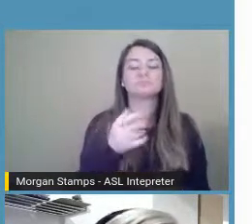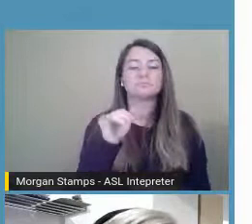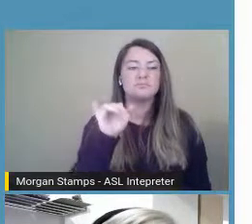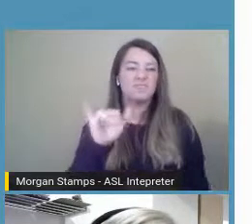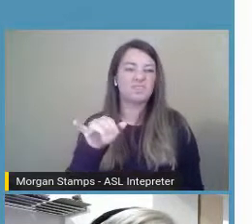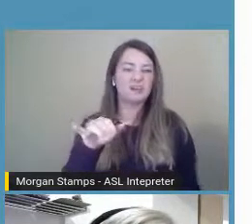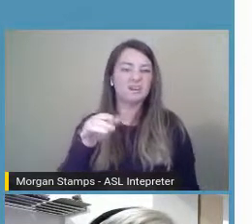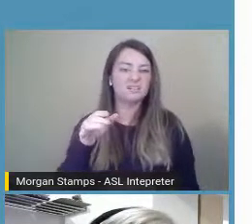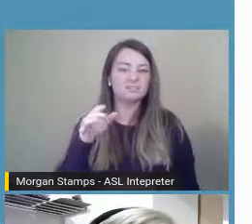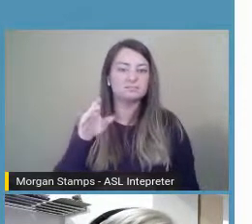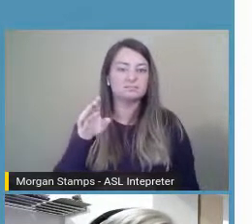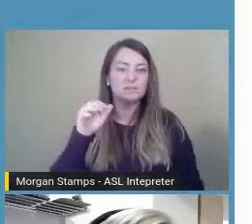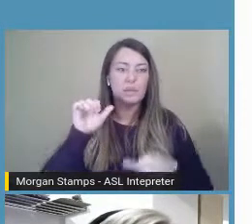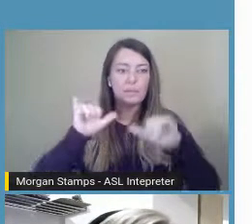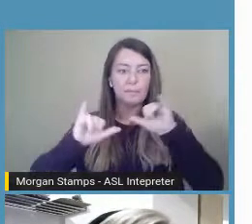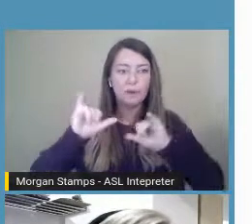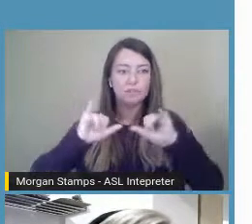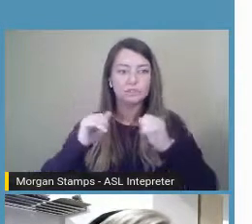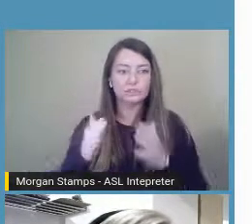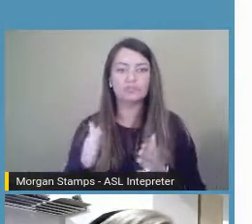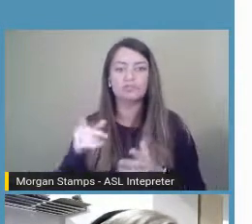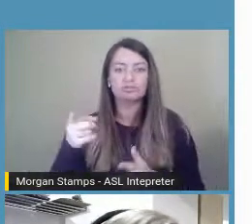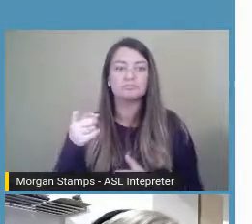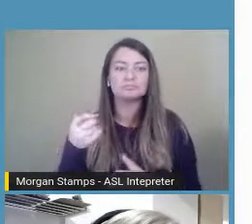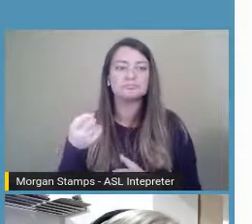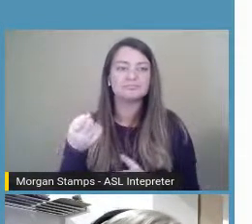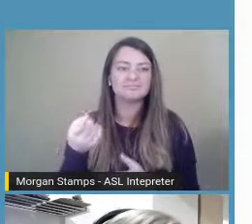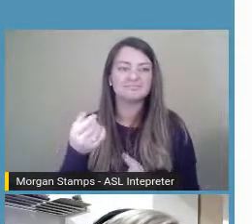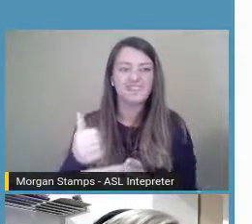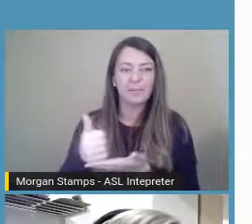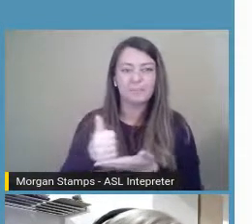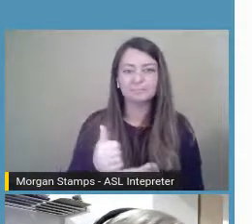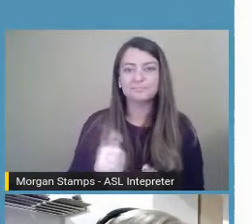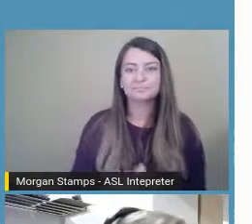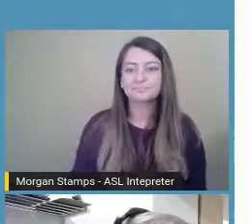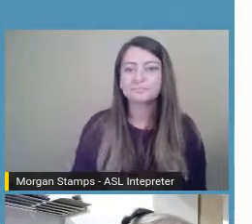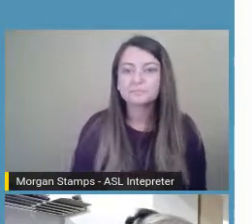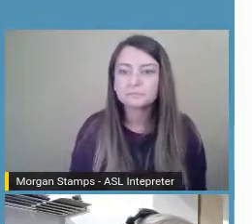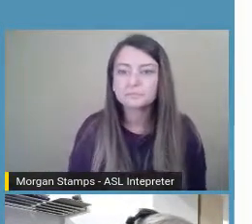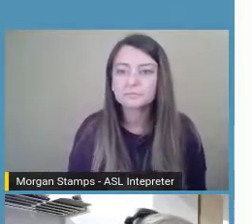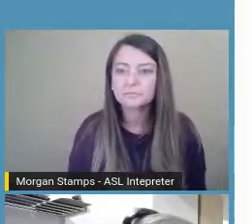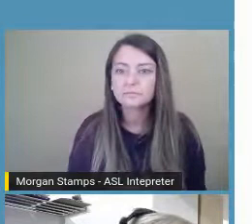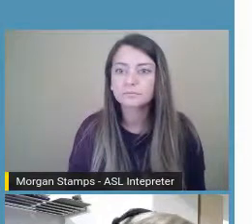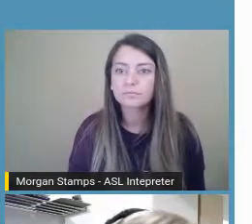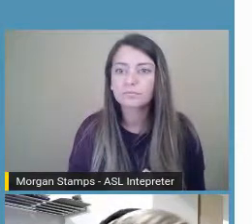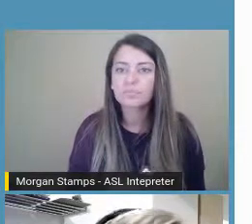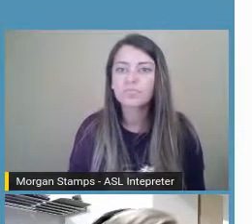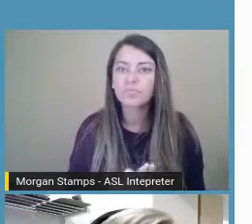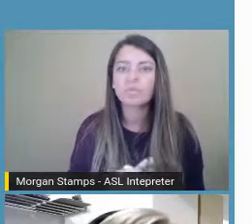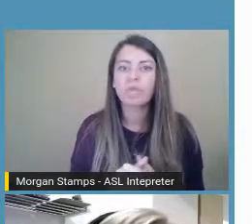the basic functions of Zoom and would be easily replicable in person later on.